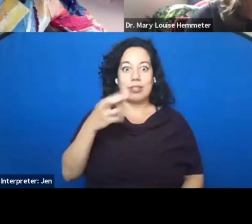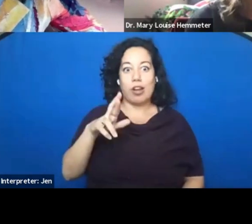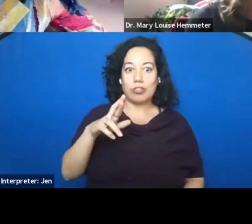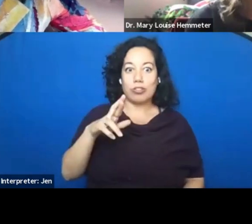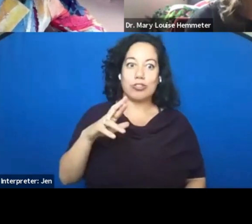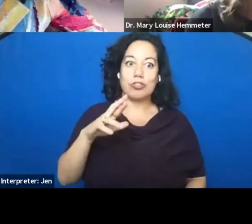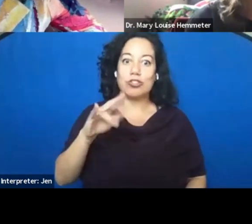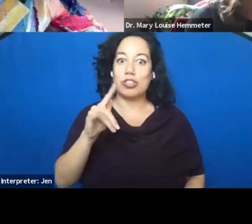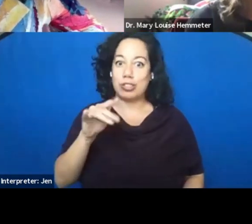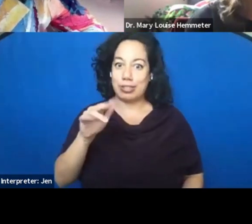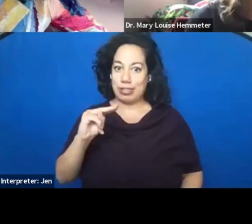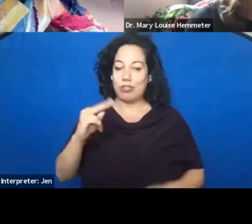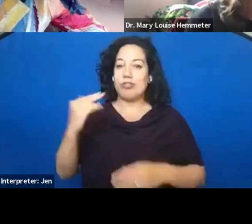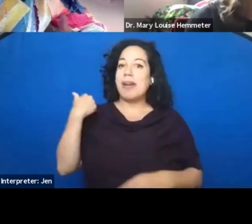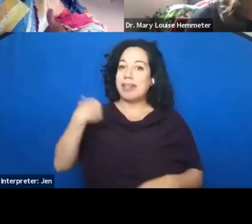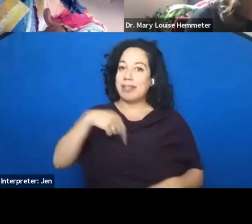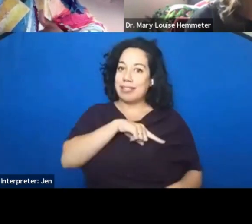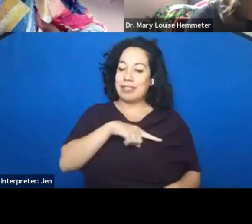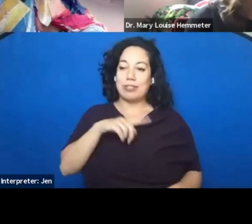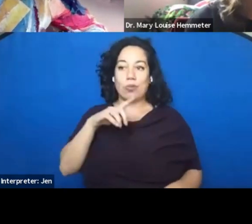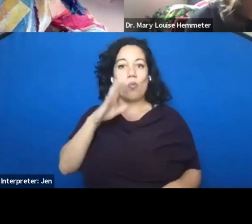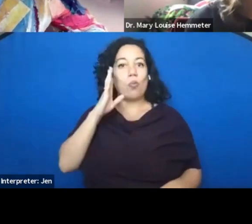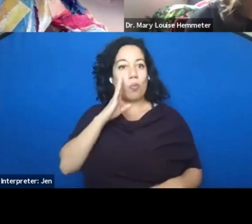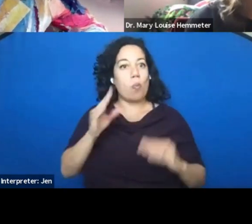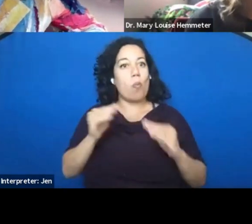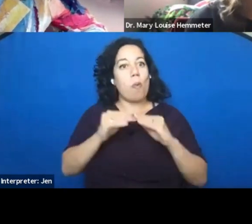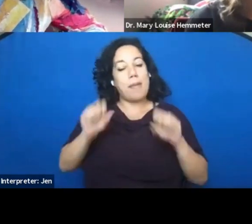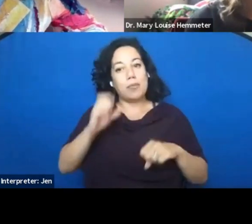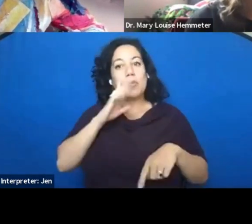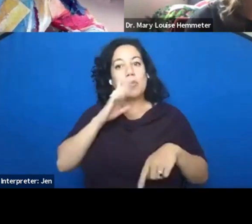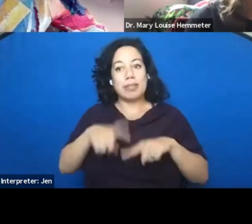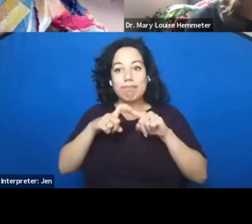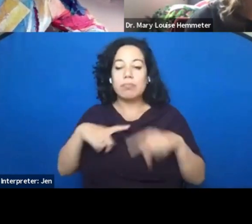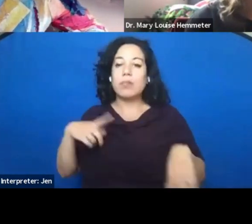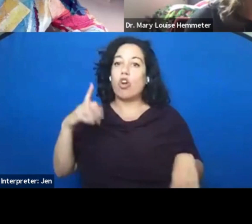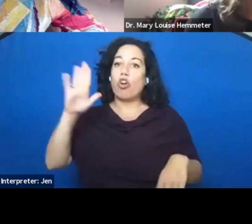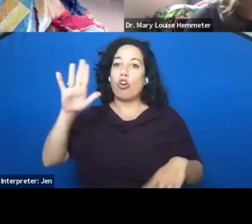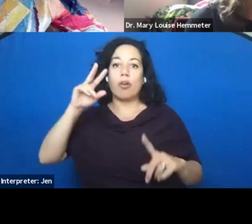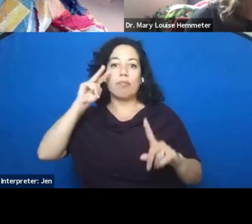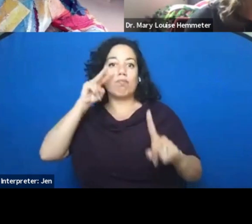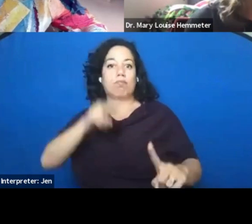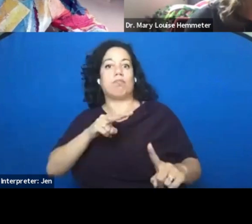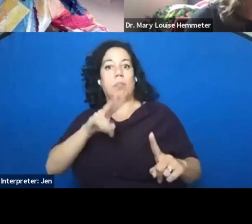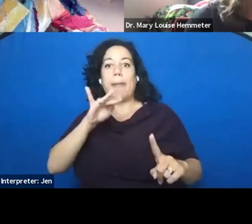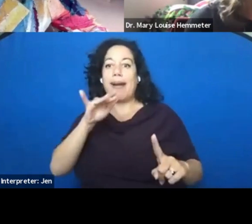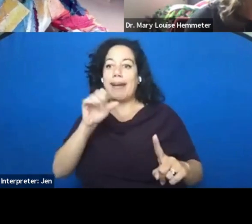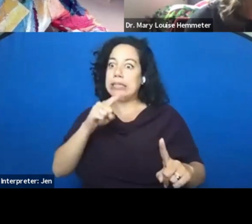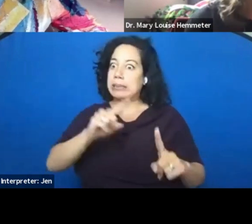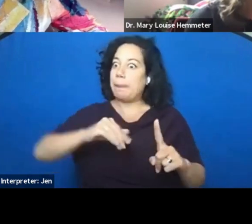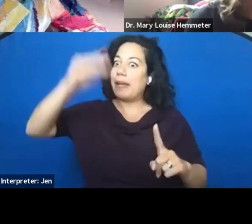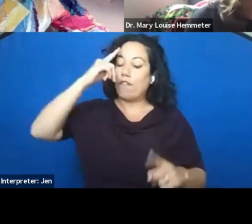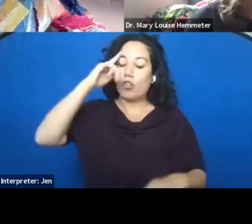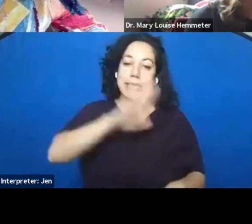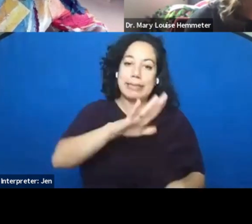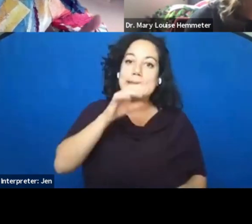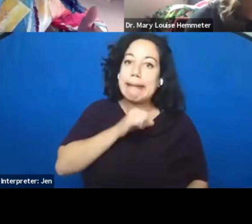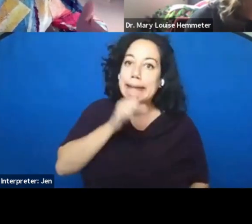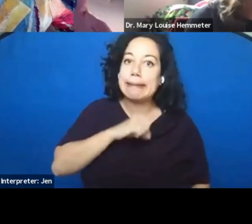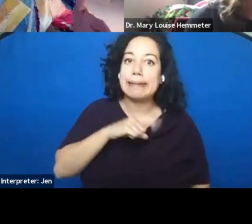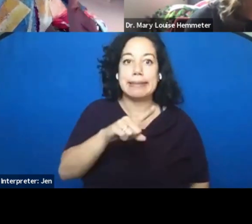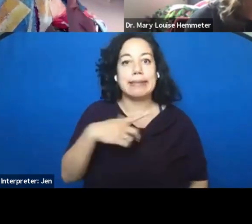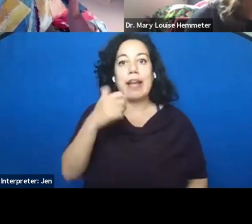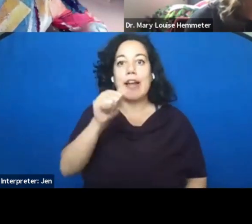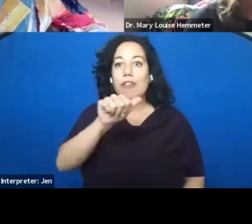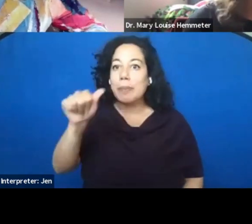likely to be suspended. Through her bias, this is a Black boy, he was very big for his age, of course, an African-American child,